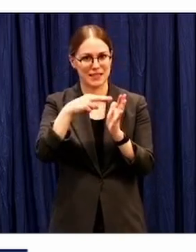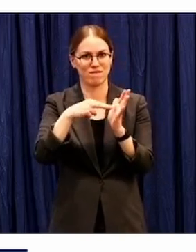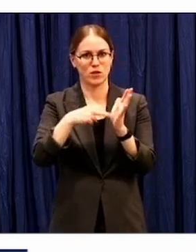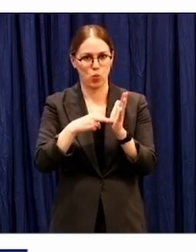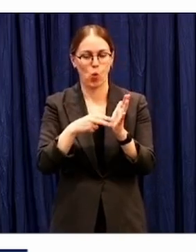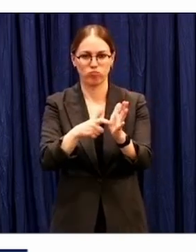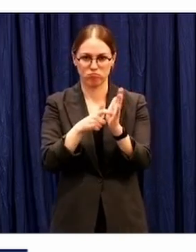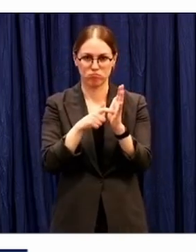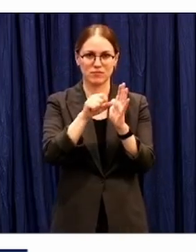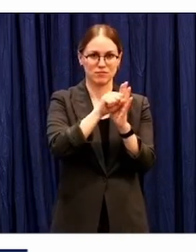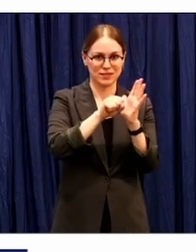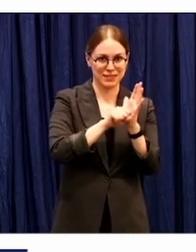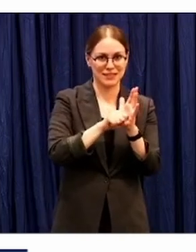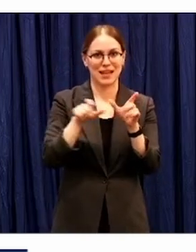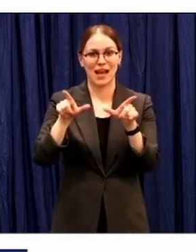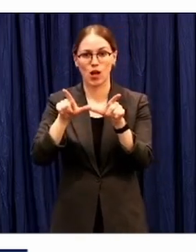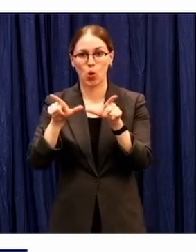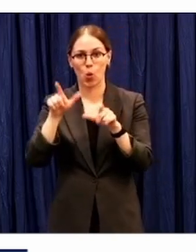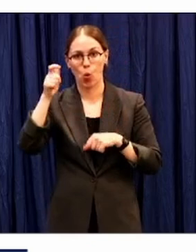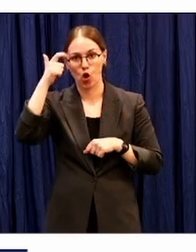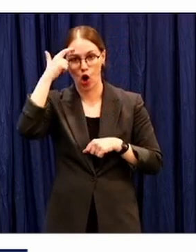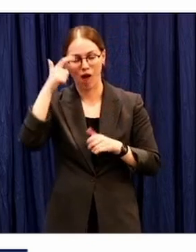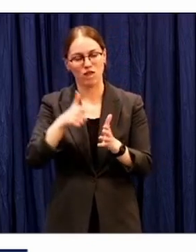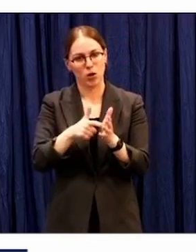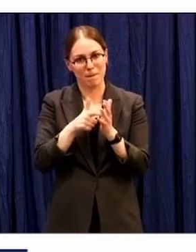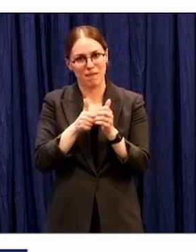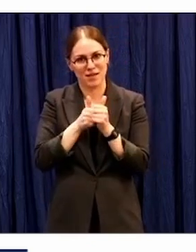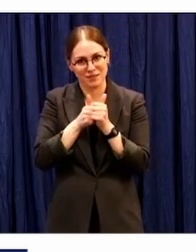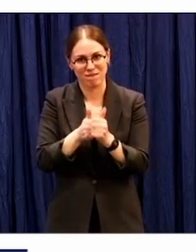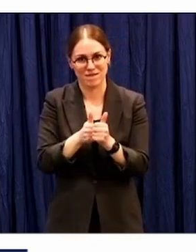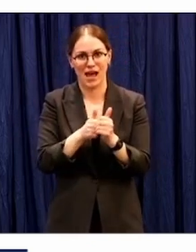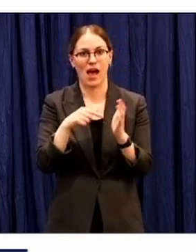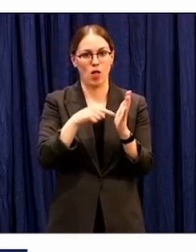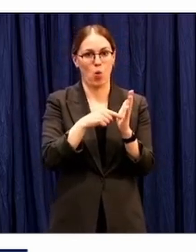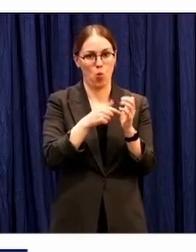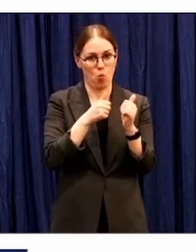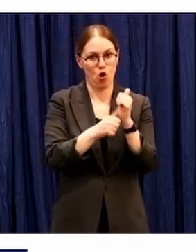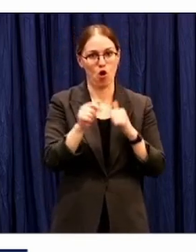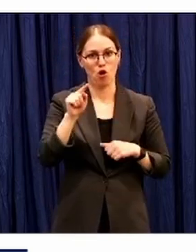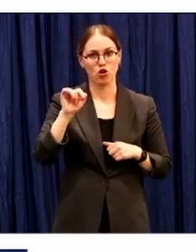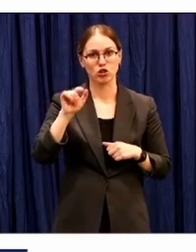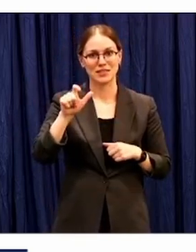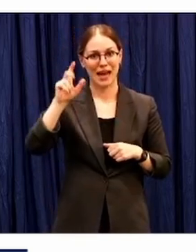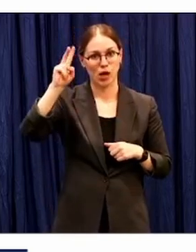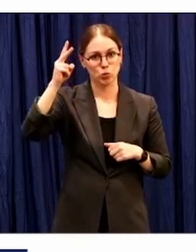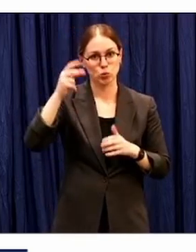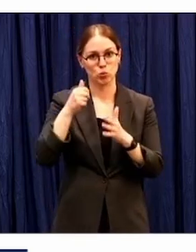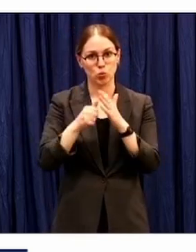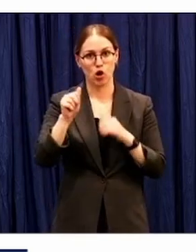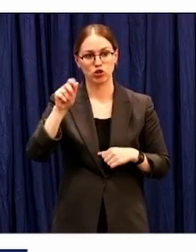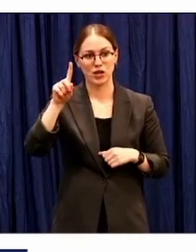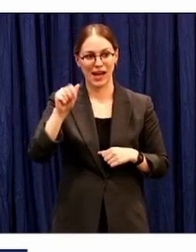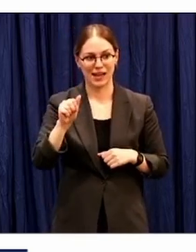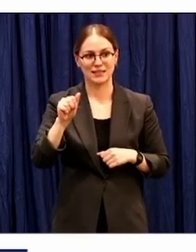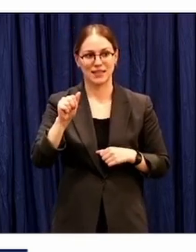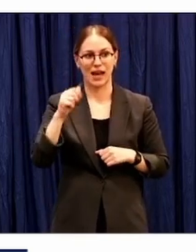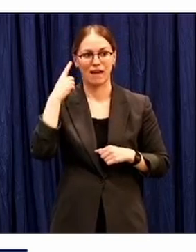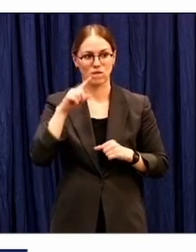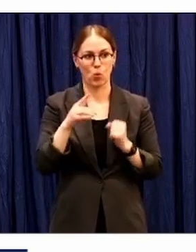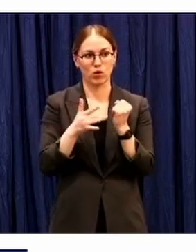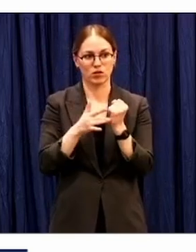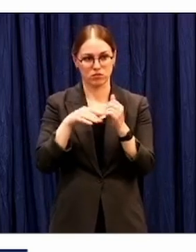local government must follow to meet their existing obligations underneath Title II of the ADA for both web and mobile app